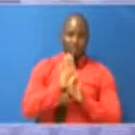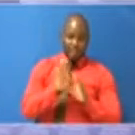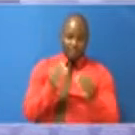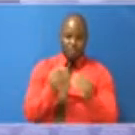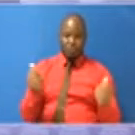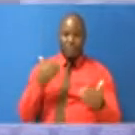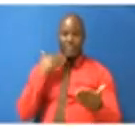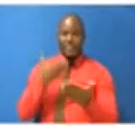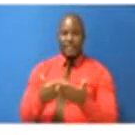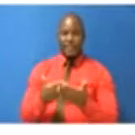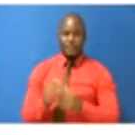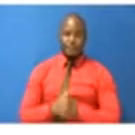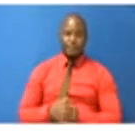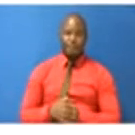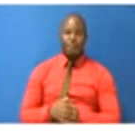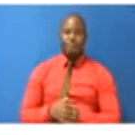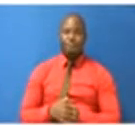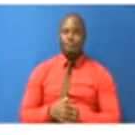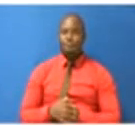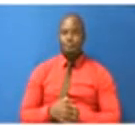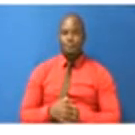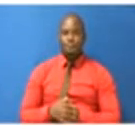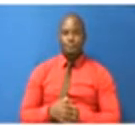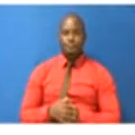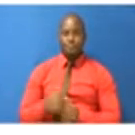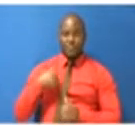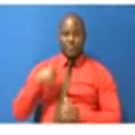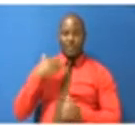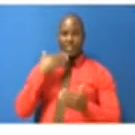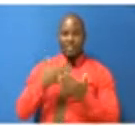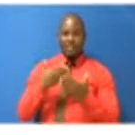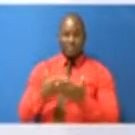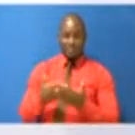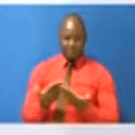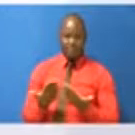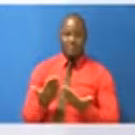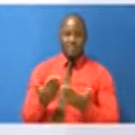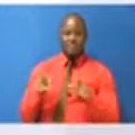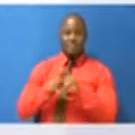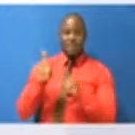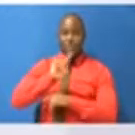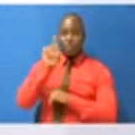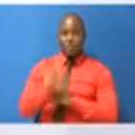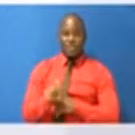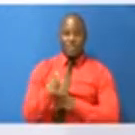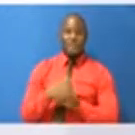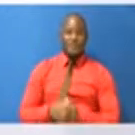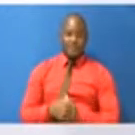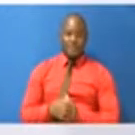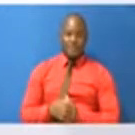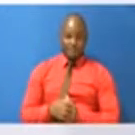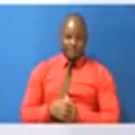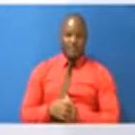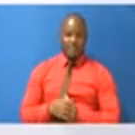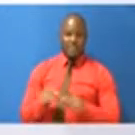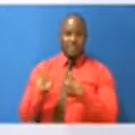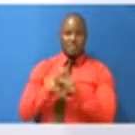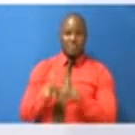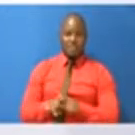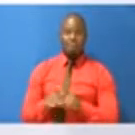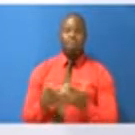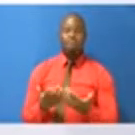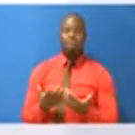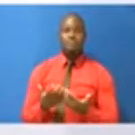sorted thank you thank you um i i want to thank the lady from maxwell for that question mark's leadership institute